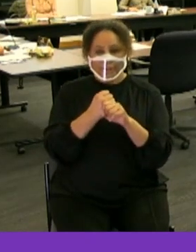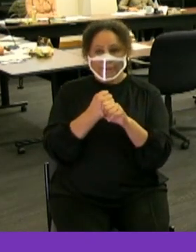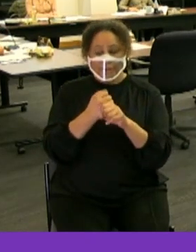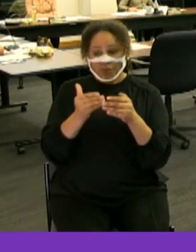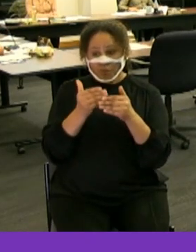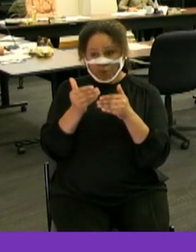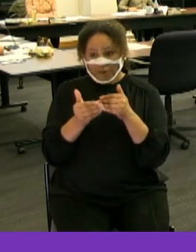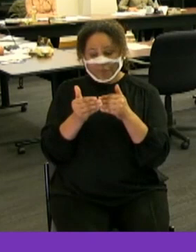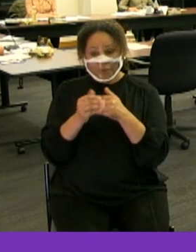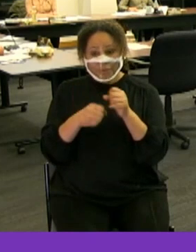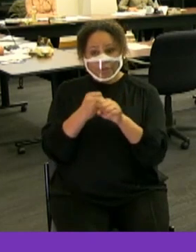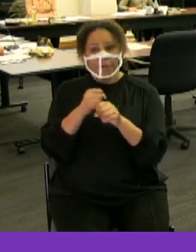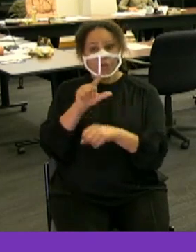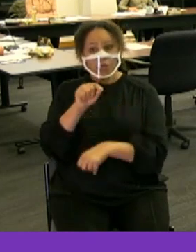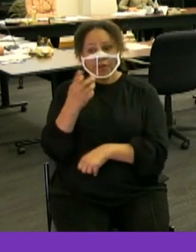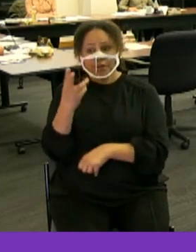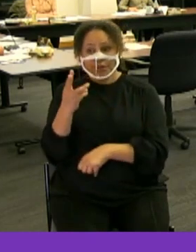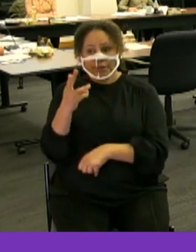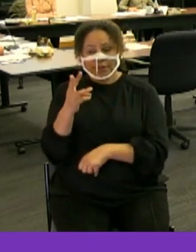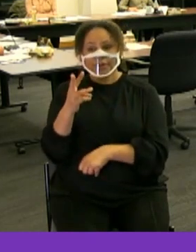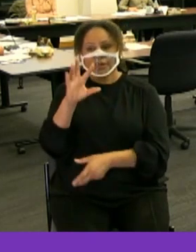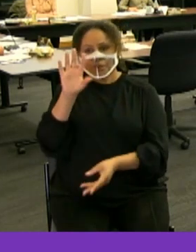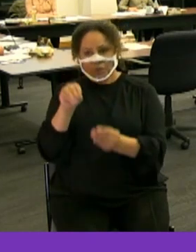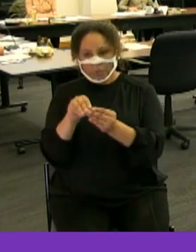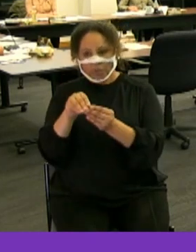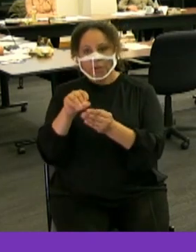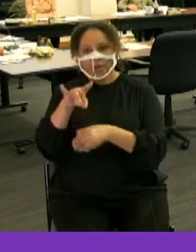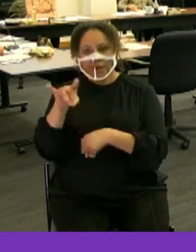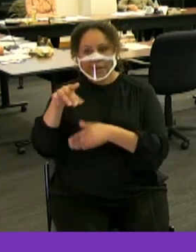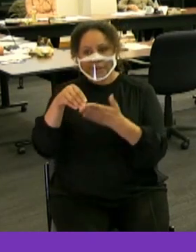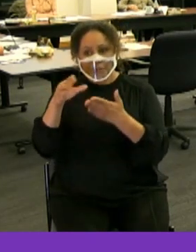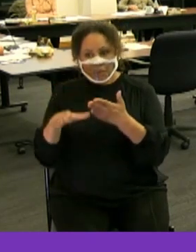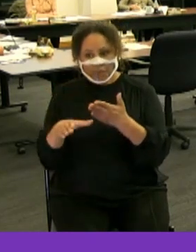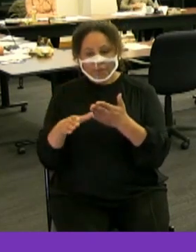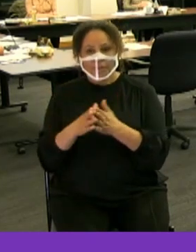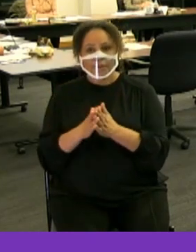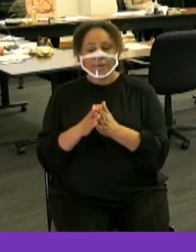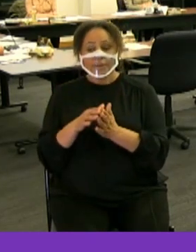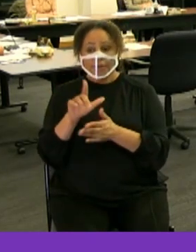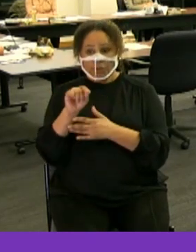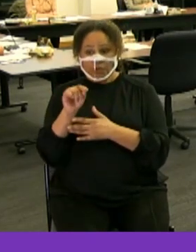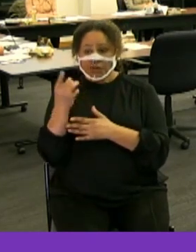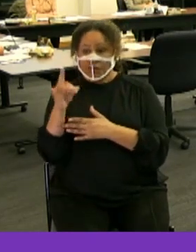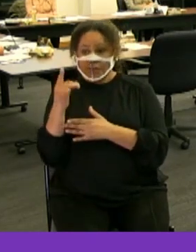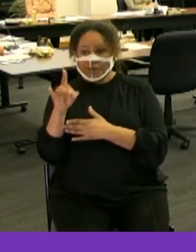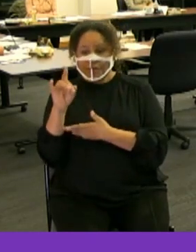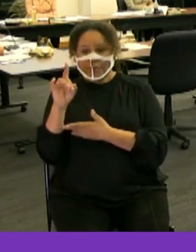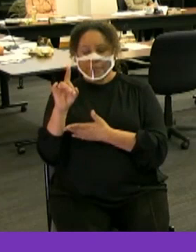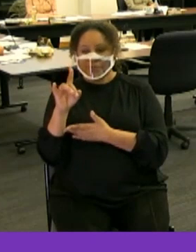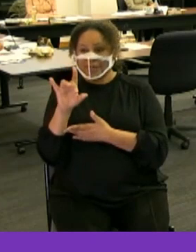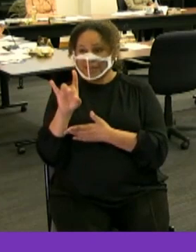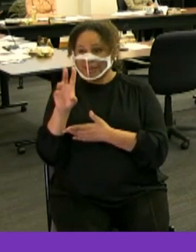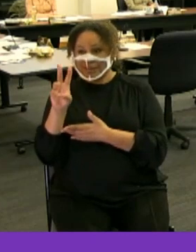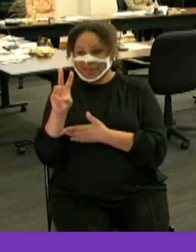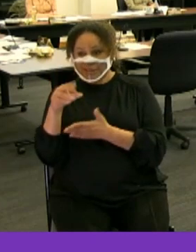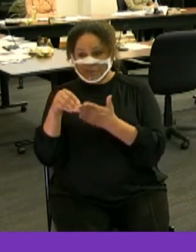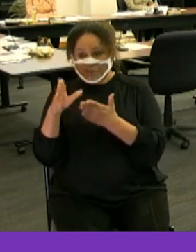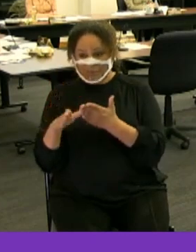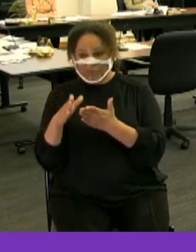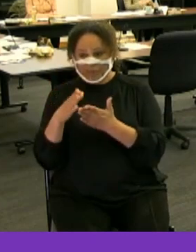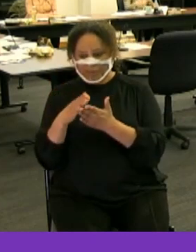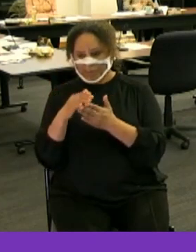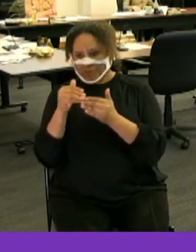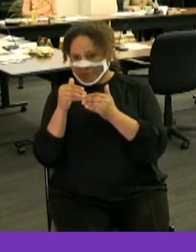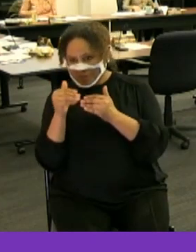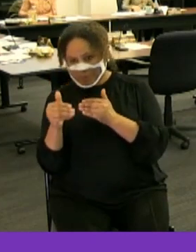Right after that, in 2016, we had 88 students, and in 2018 we had 86 students, and since then it's been